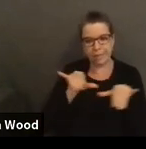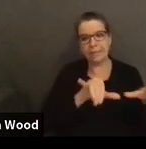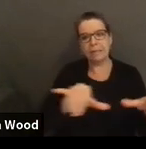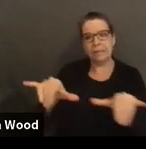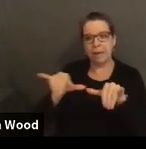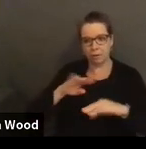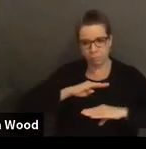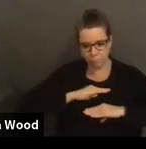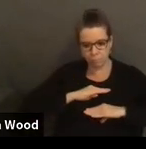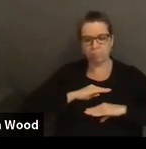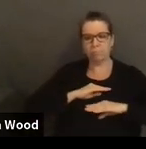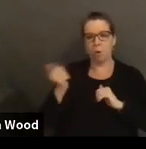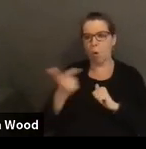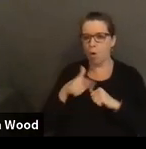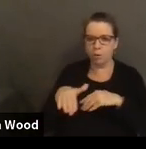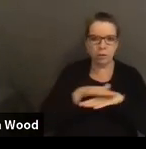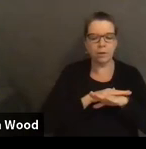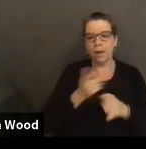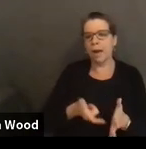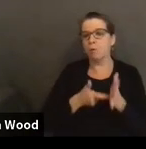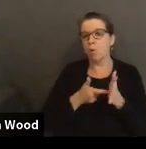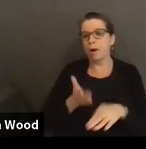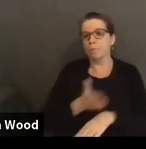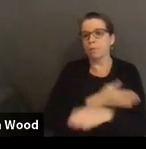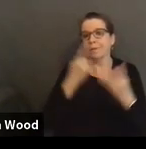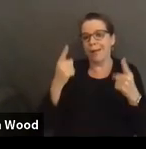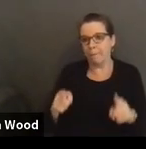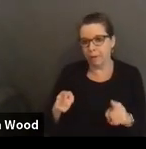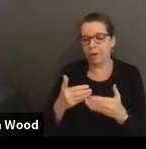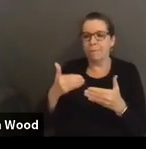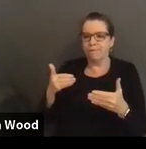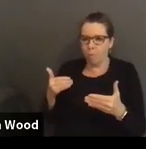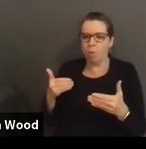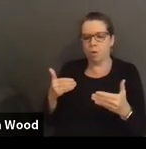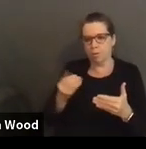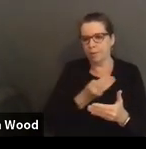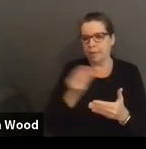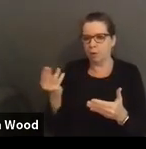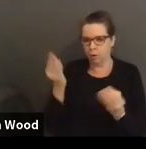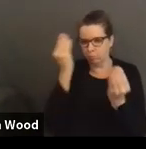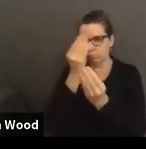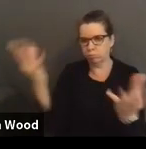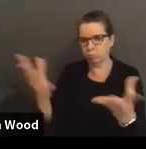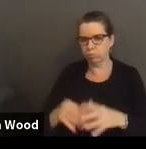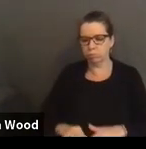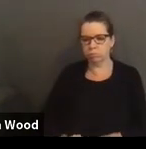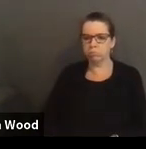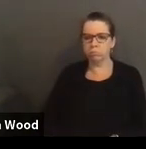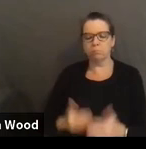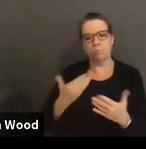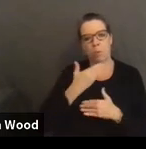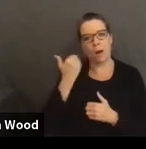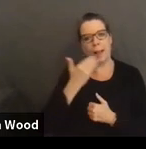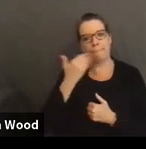covered and required improvements occur across all units for a better